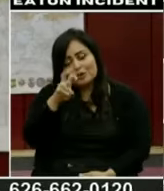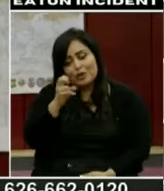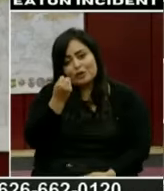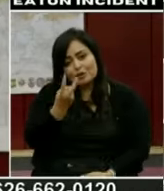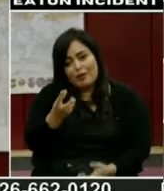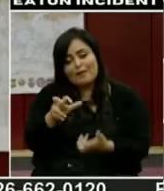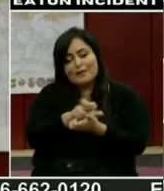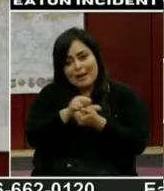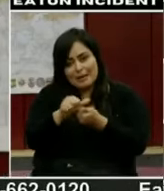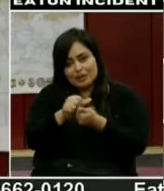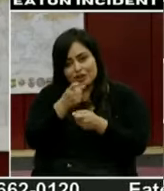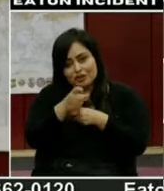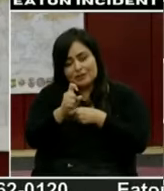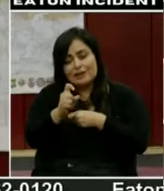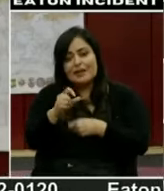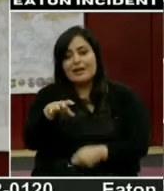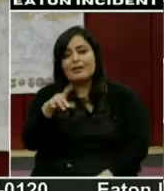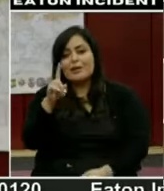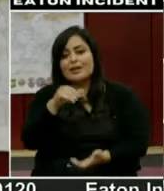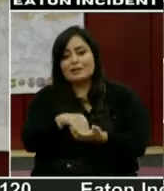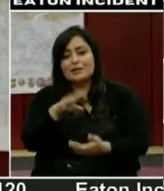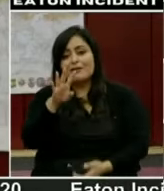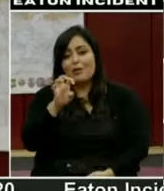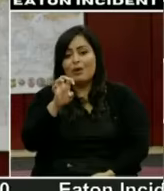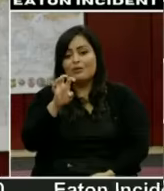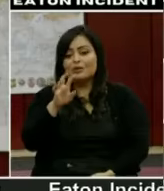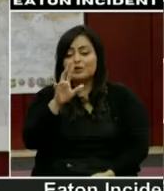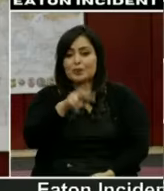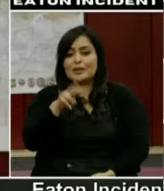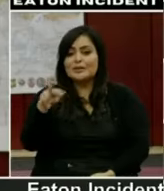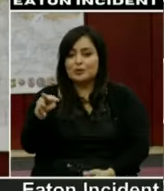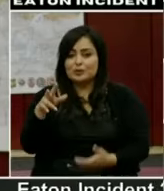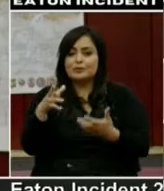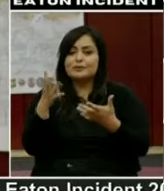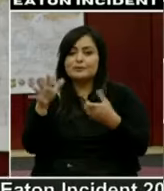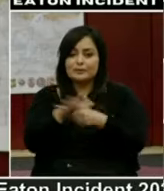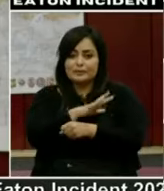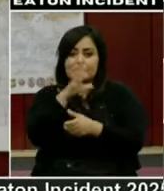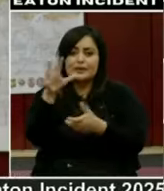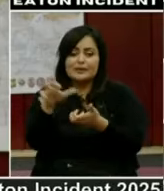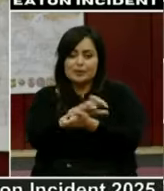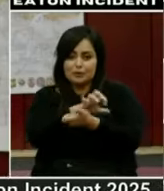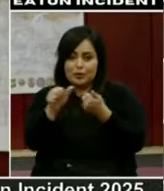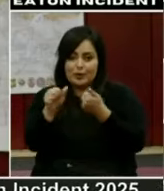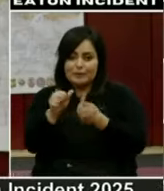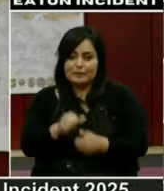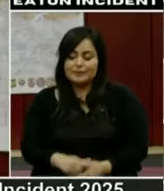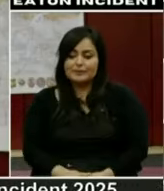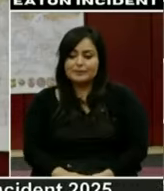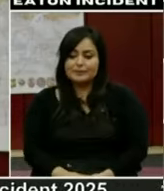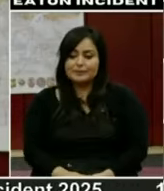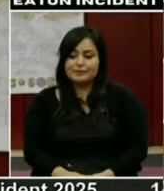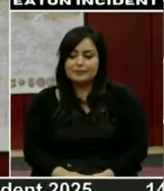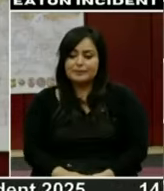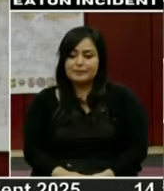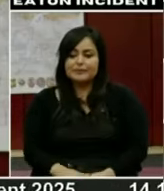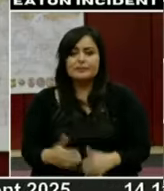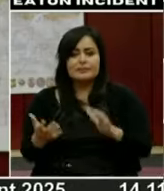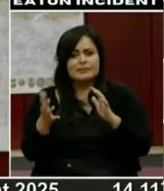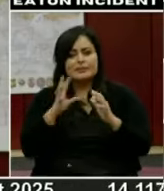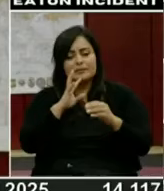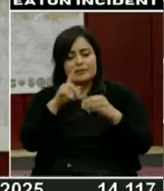been damaged and 1,422 have been destroyed. I did want to talk a little bit about a collaborative